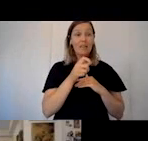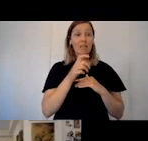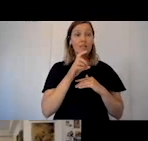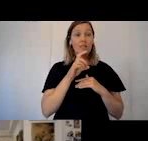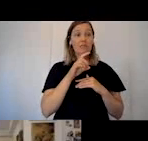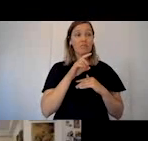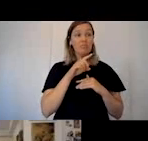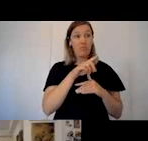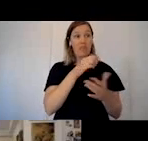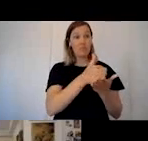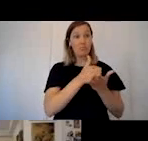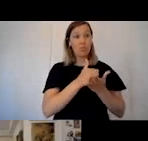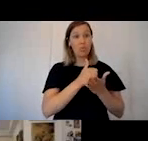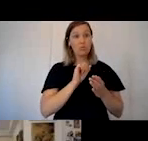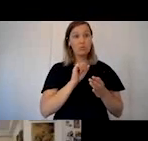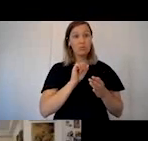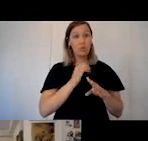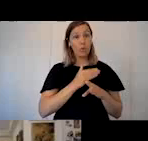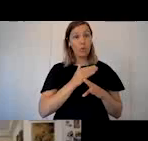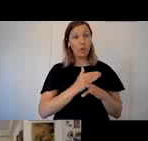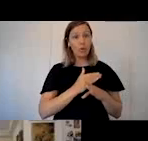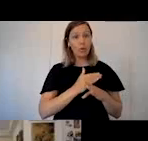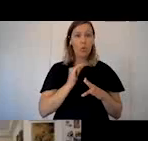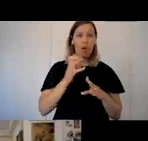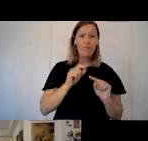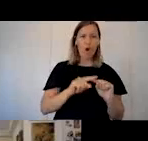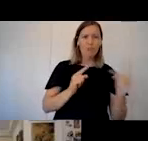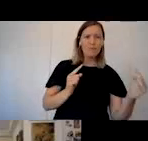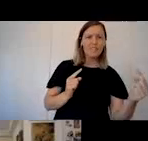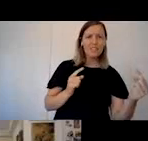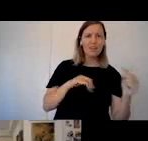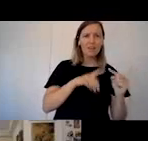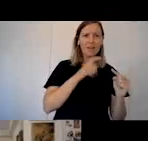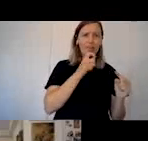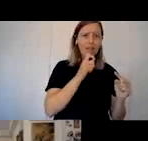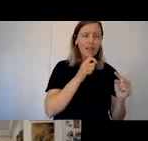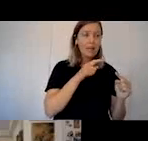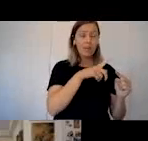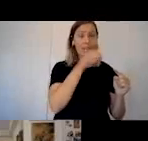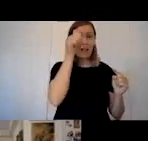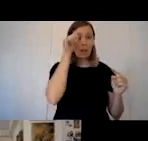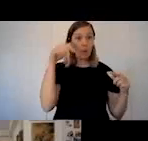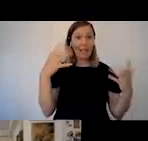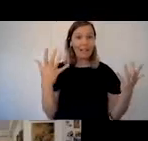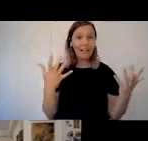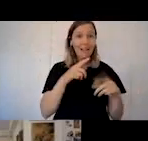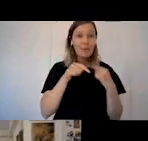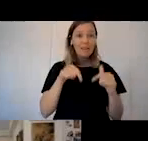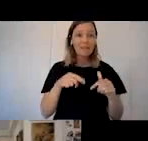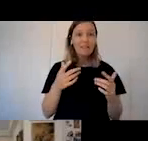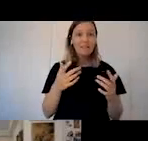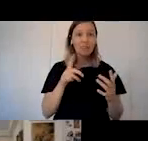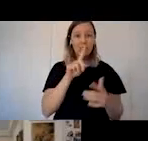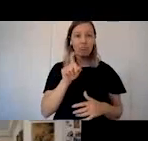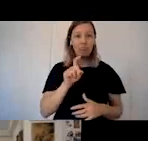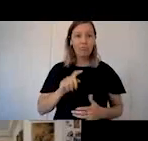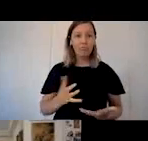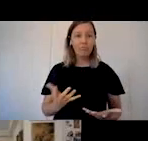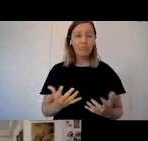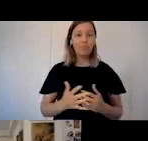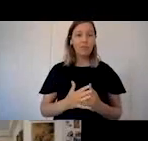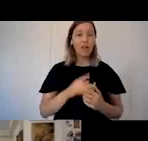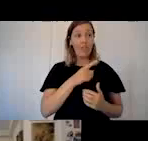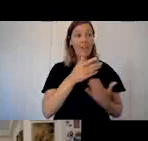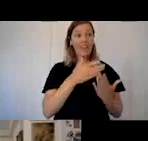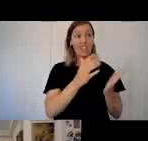supportive of what you're doing? Do you have opposition within the media? Do they know anything about this at all? Are they supportive more generally